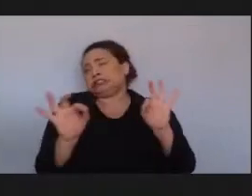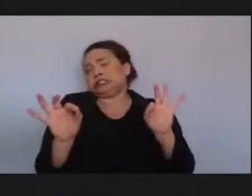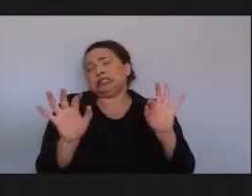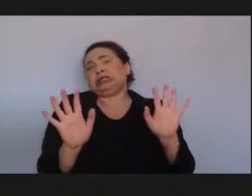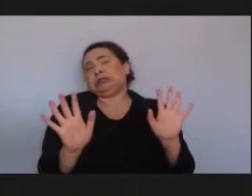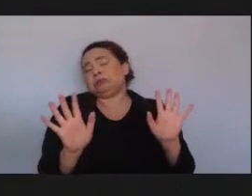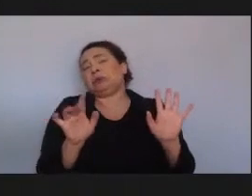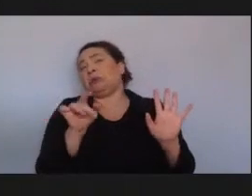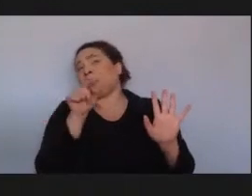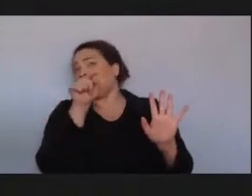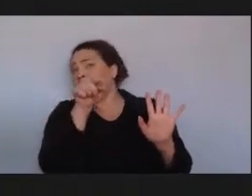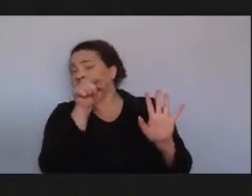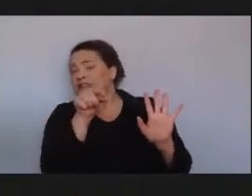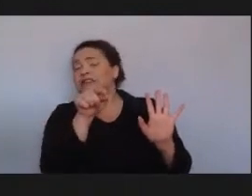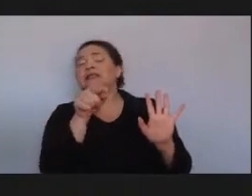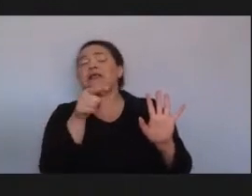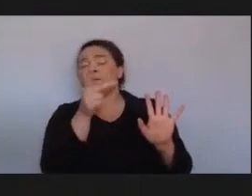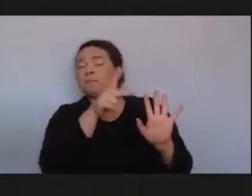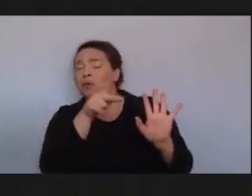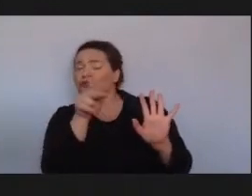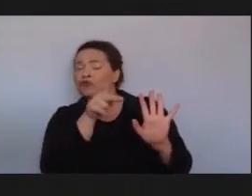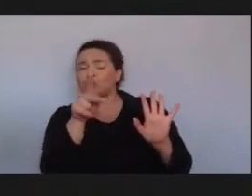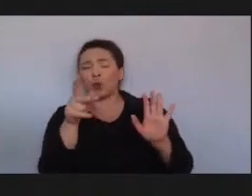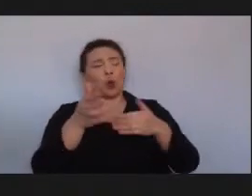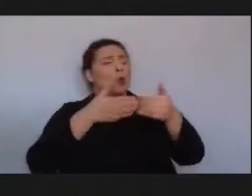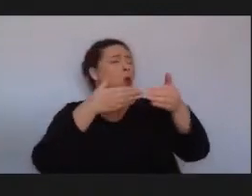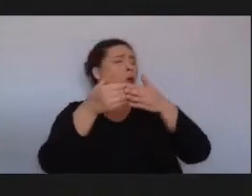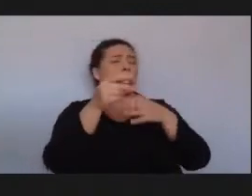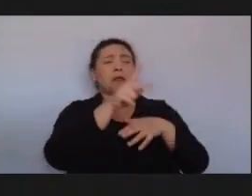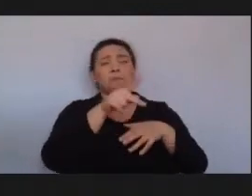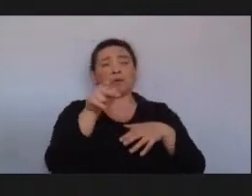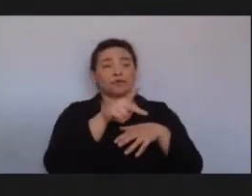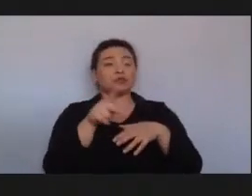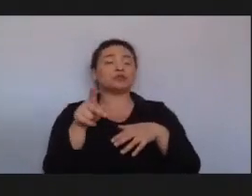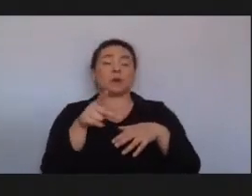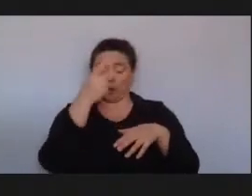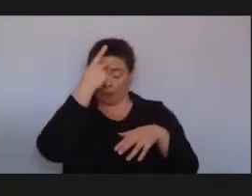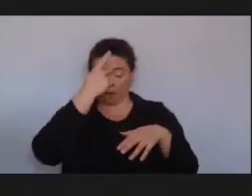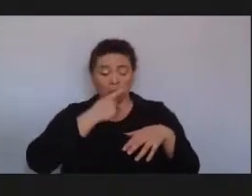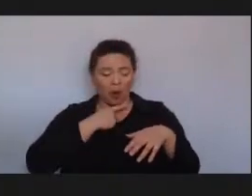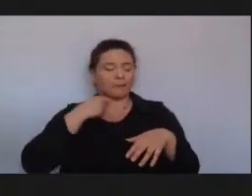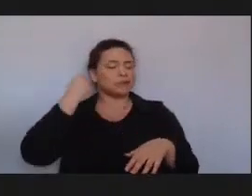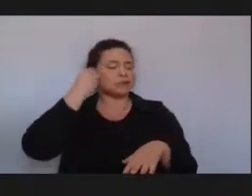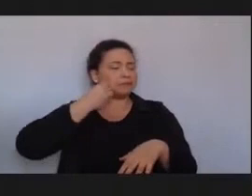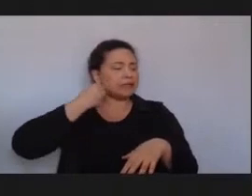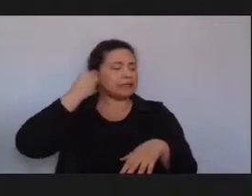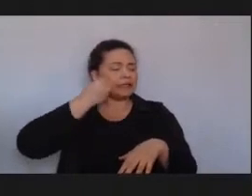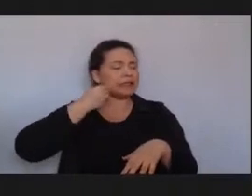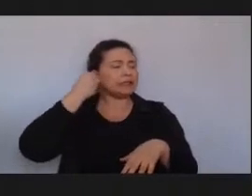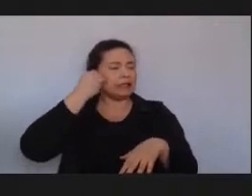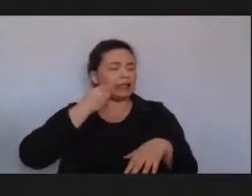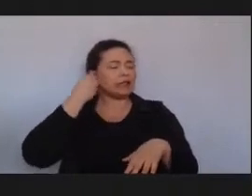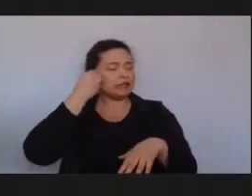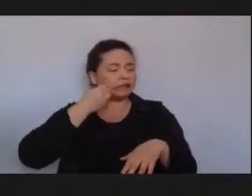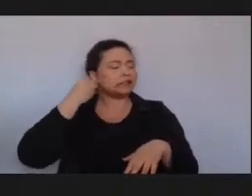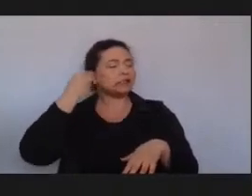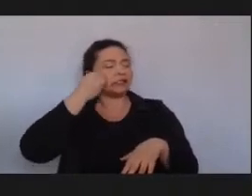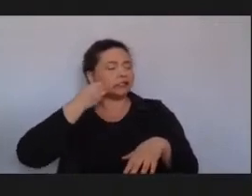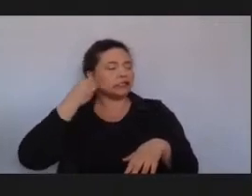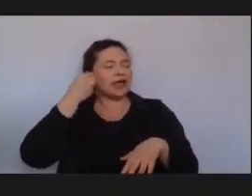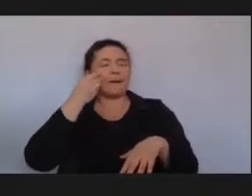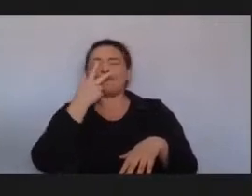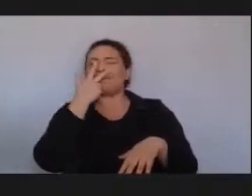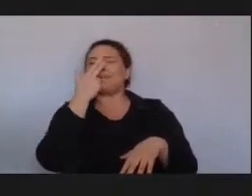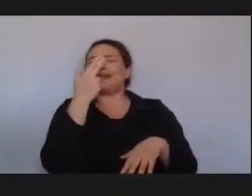more experience, they tend to rely upon the same types of activities that they learned, that